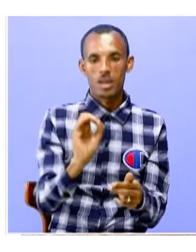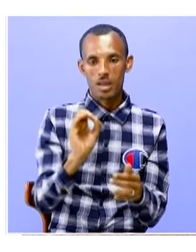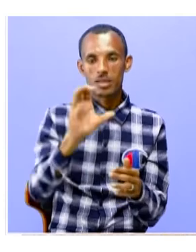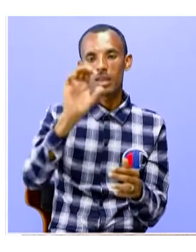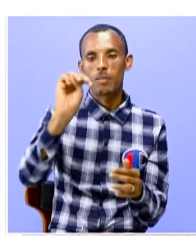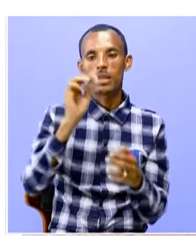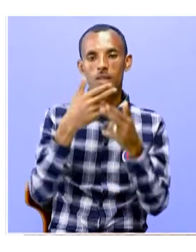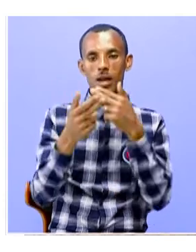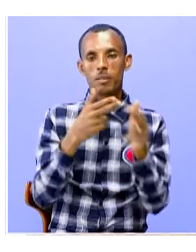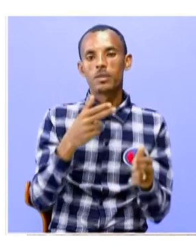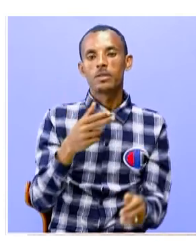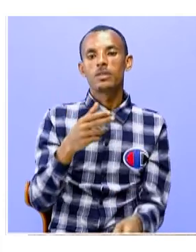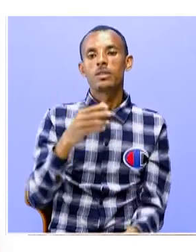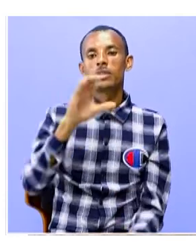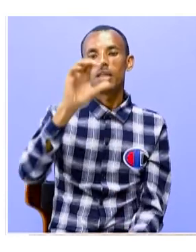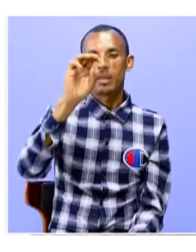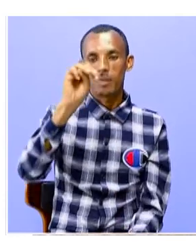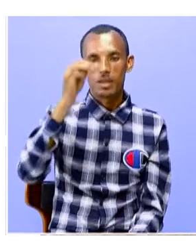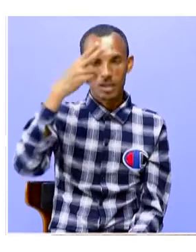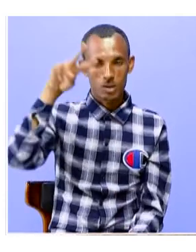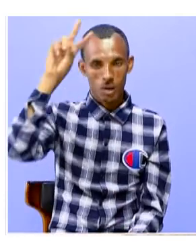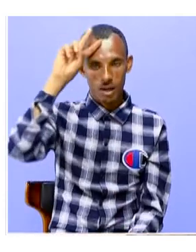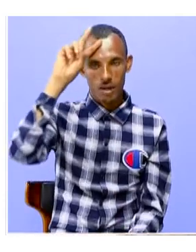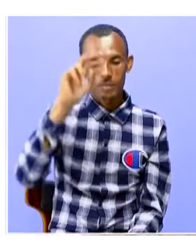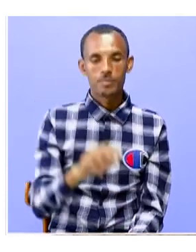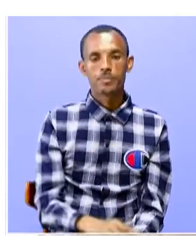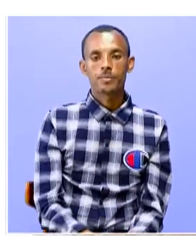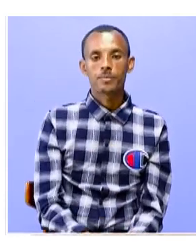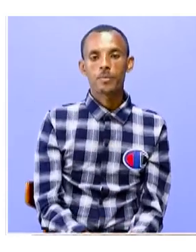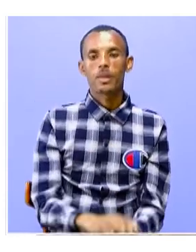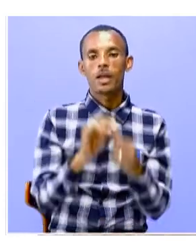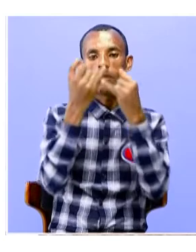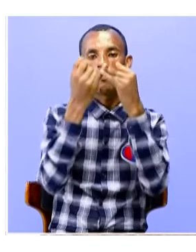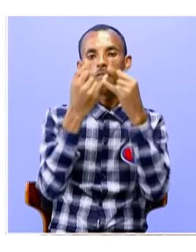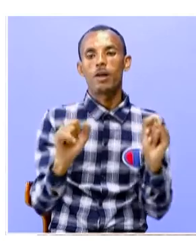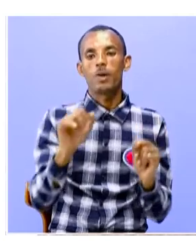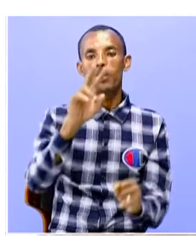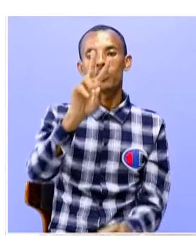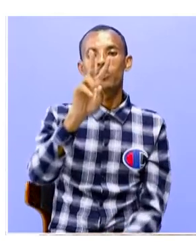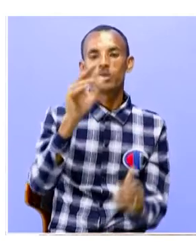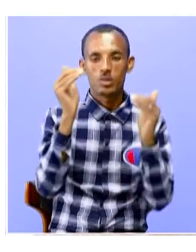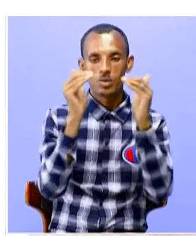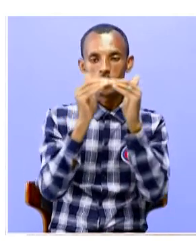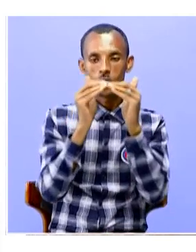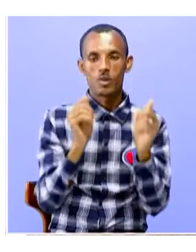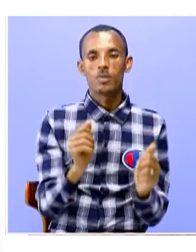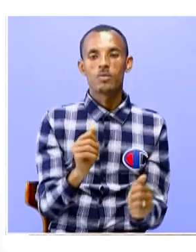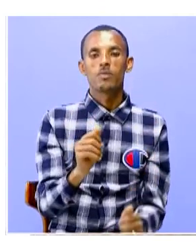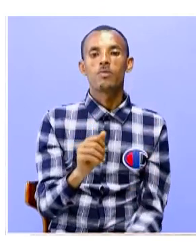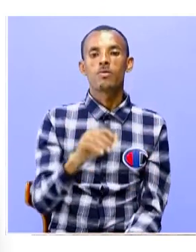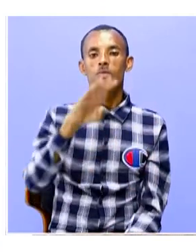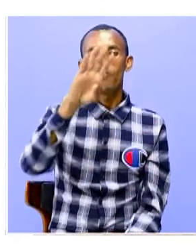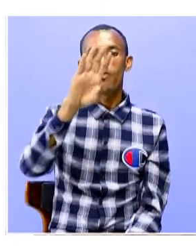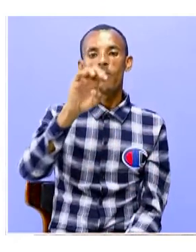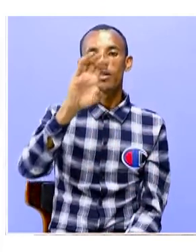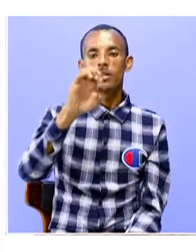centimeter times centimeter will be this square centimeter divided by 2. You will have